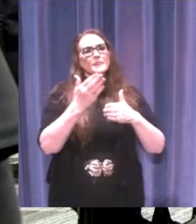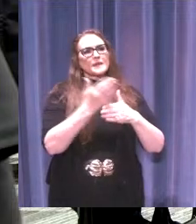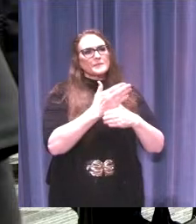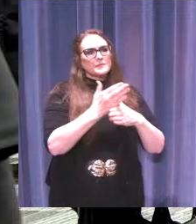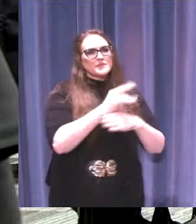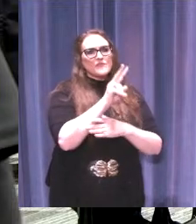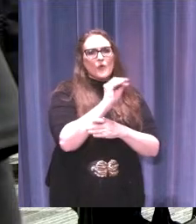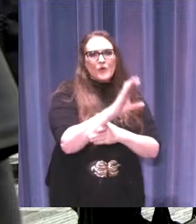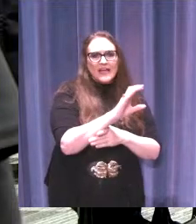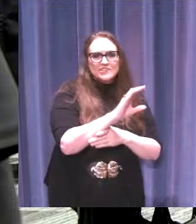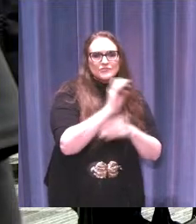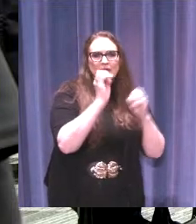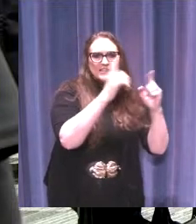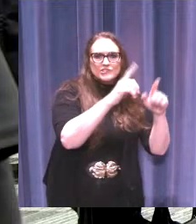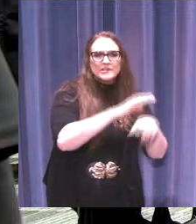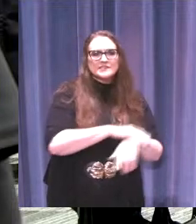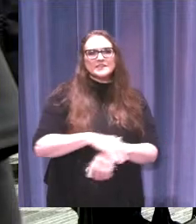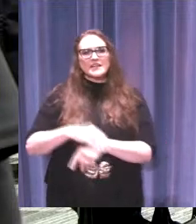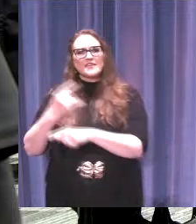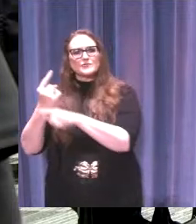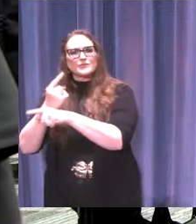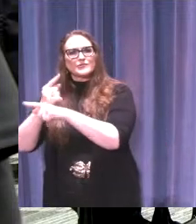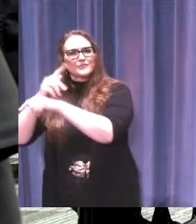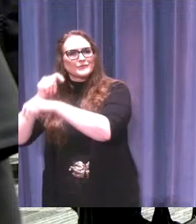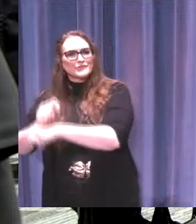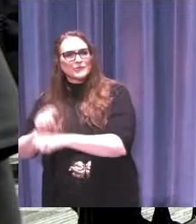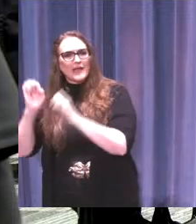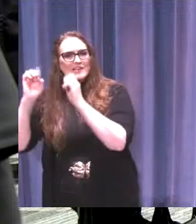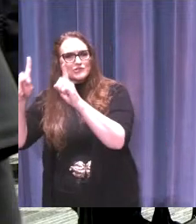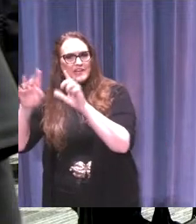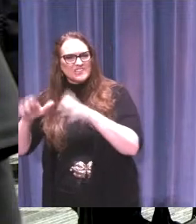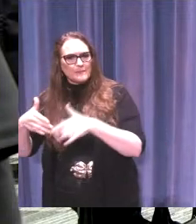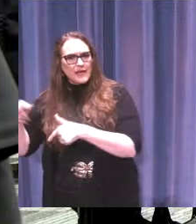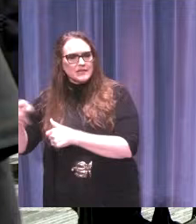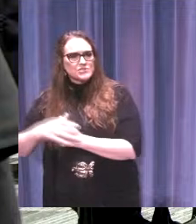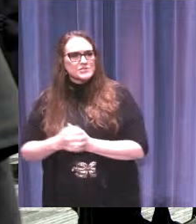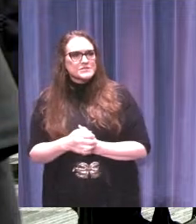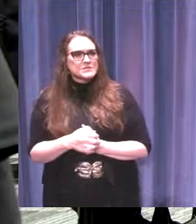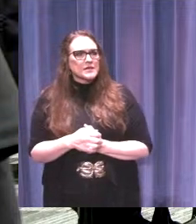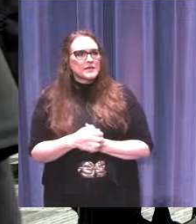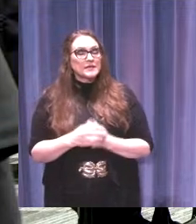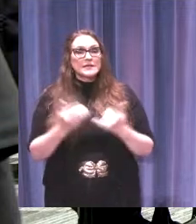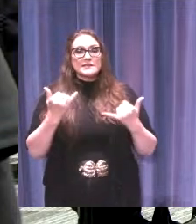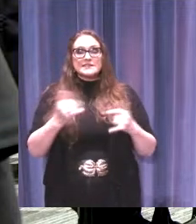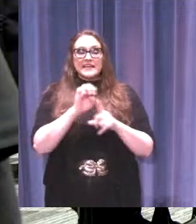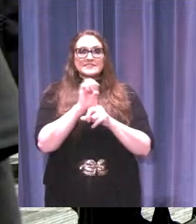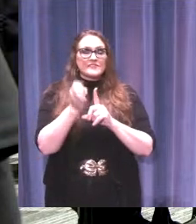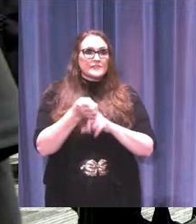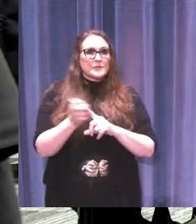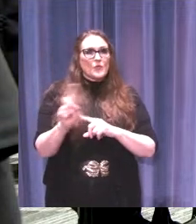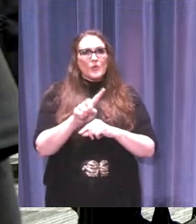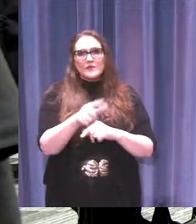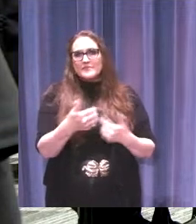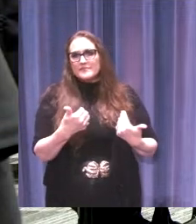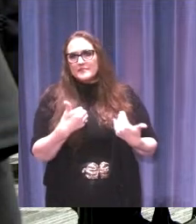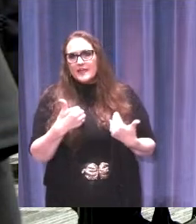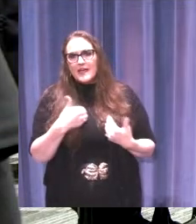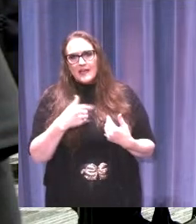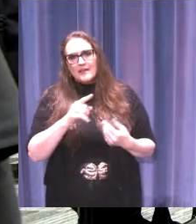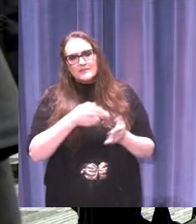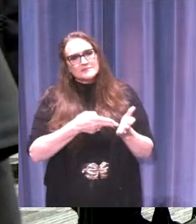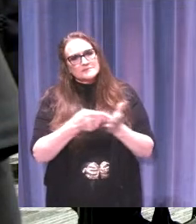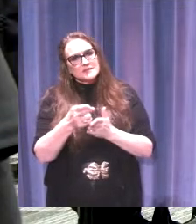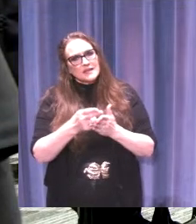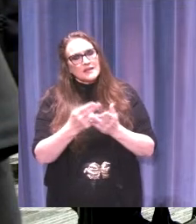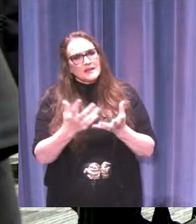vocational education and the traditional educational packages. And today's environment, where there is frankly a great